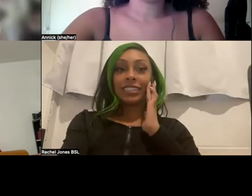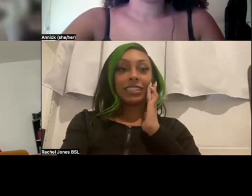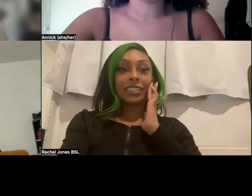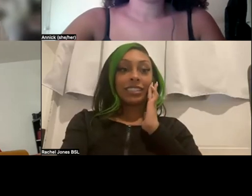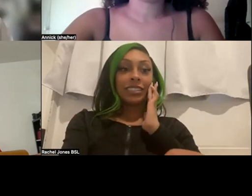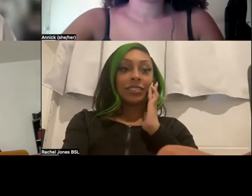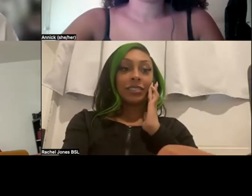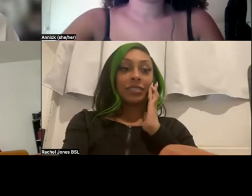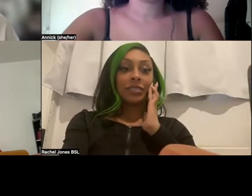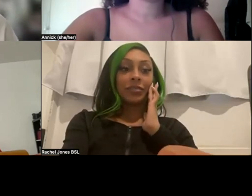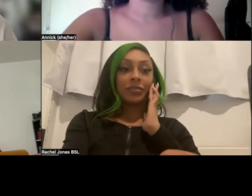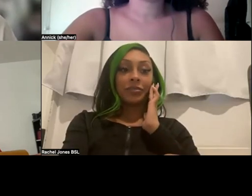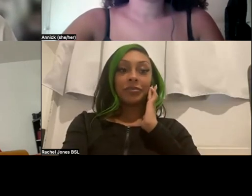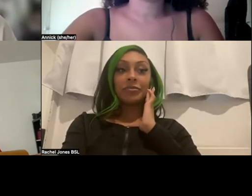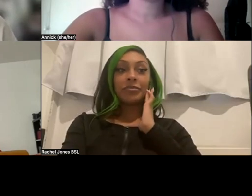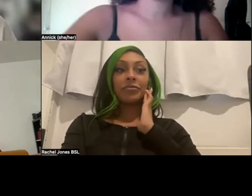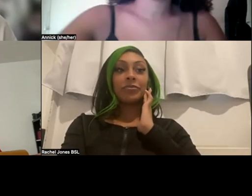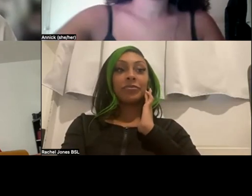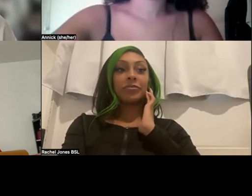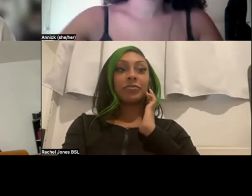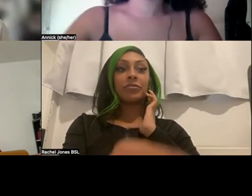Hello, thank you. I'm